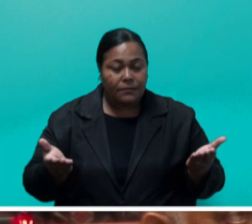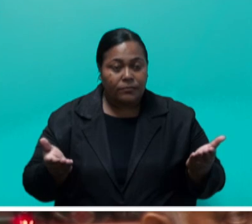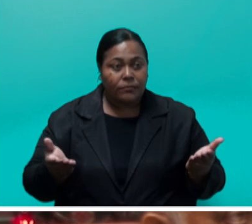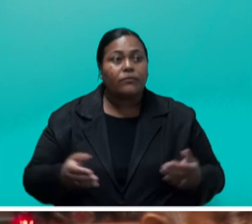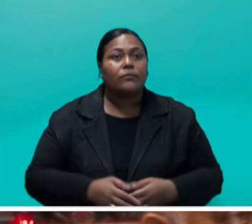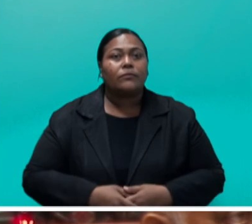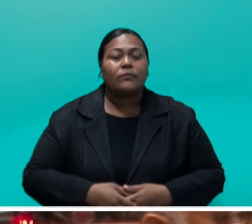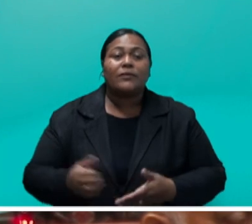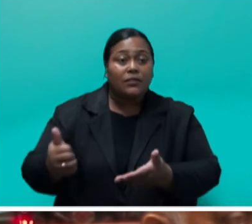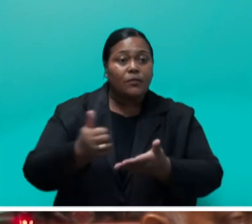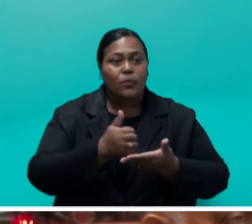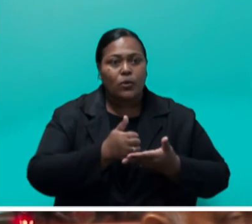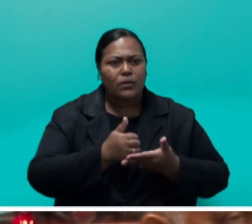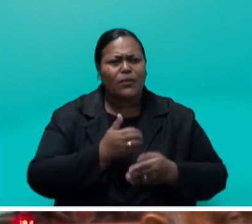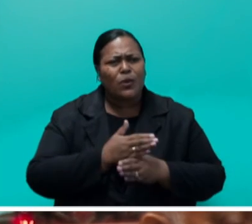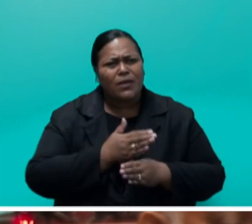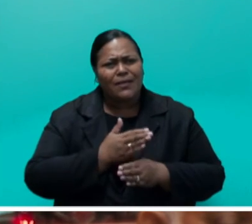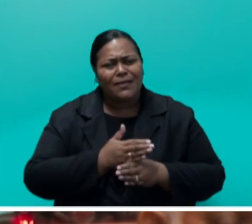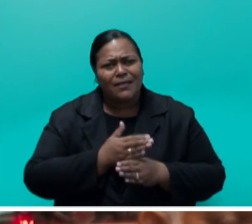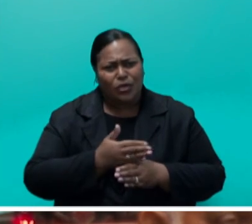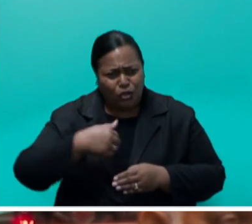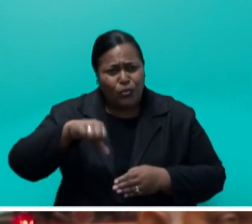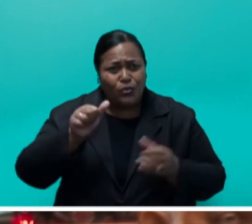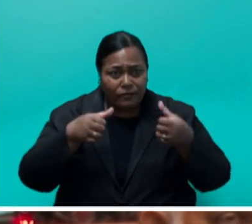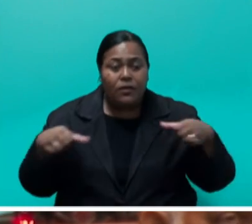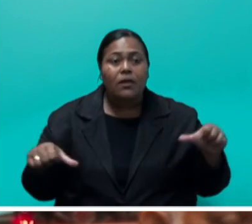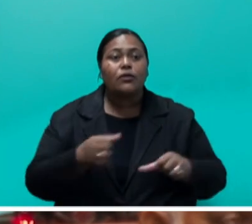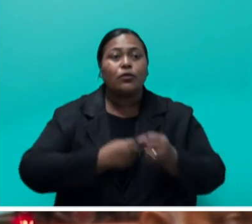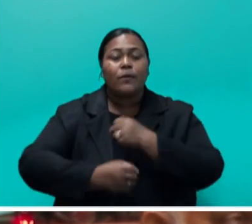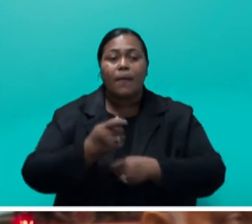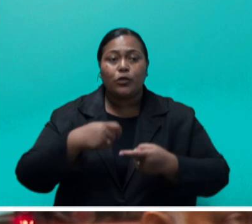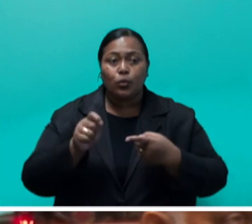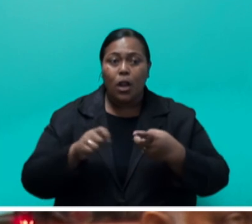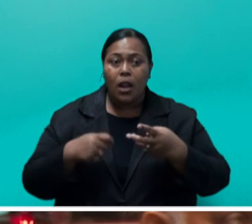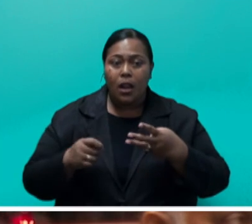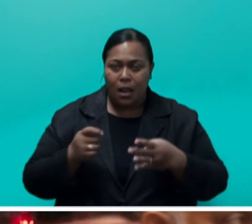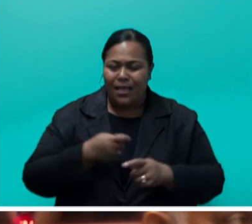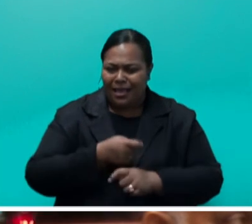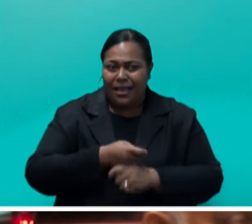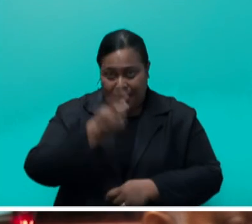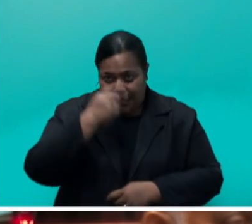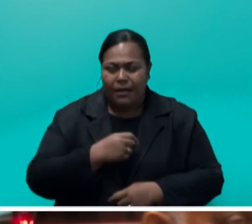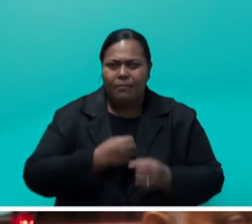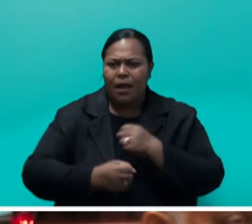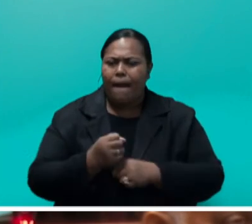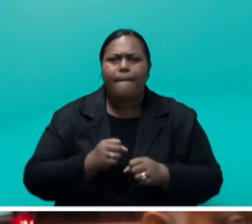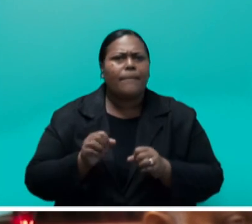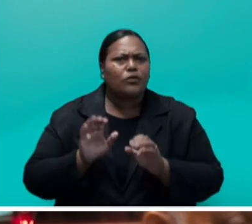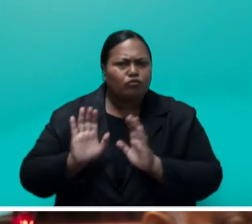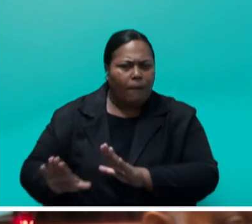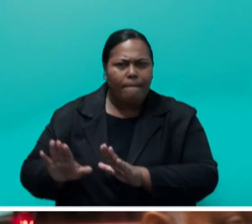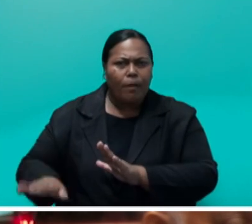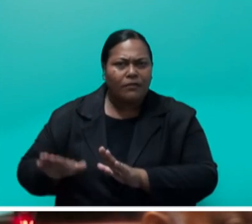to support this initiative on the use of agriculture as a tool to alleviate poverty and other related social ills in